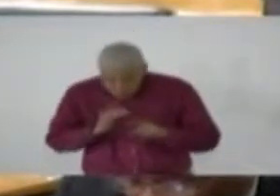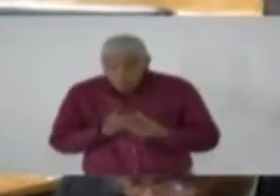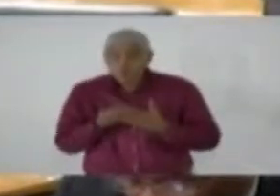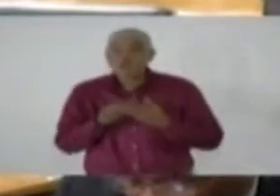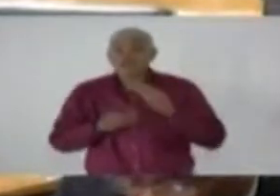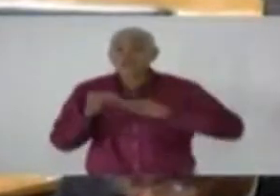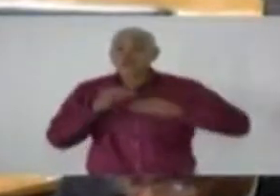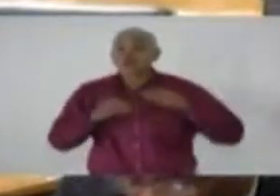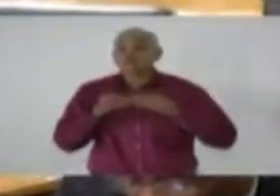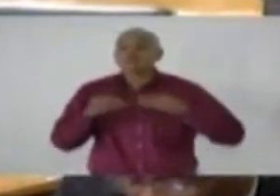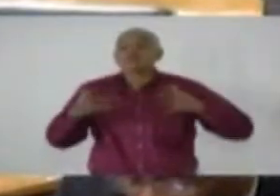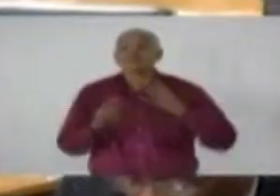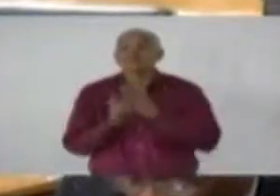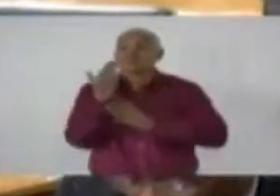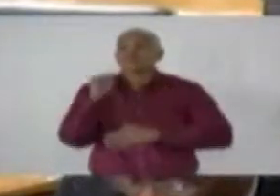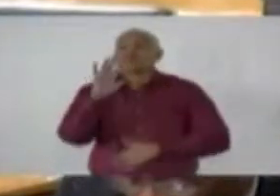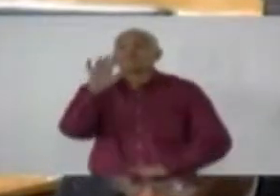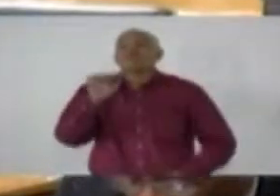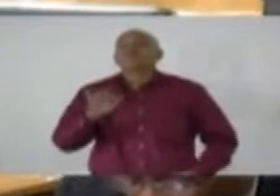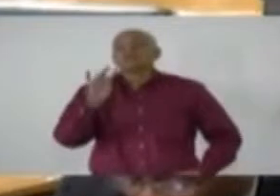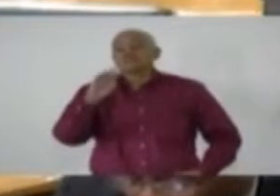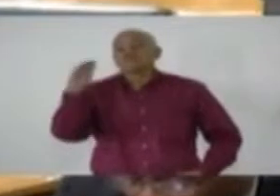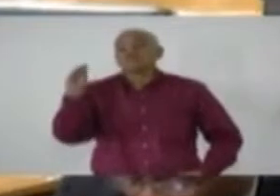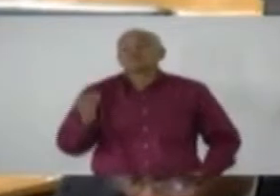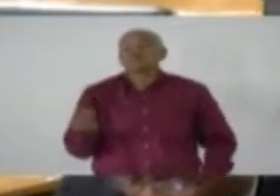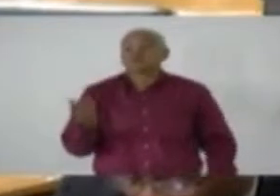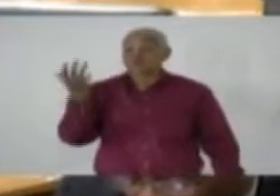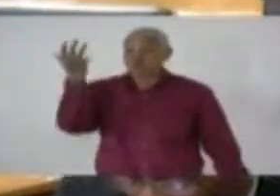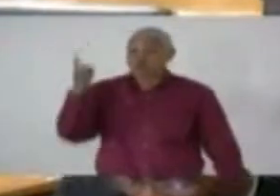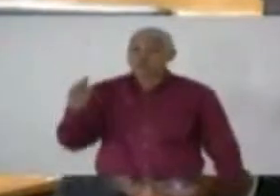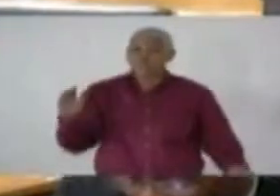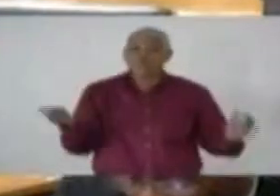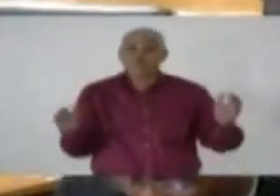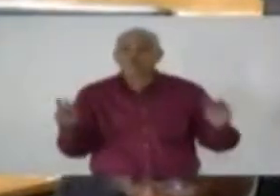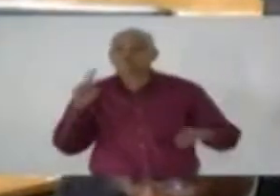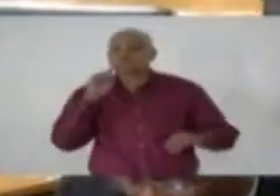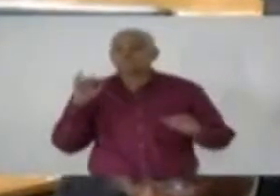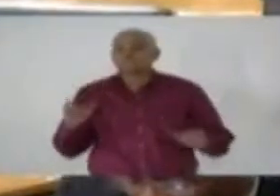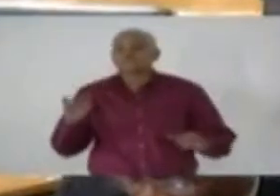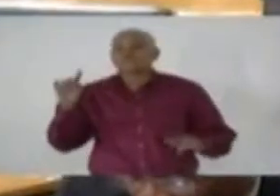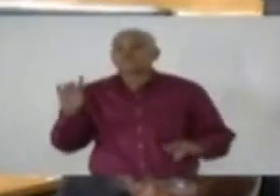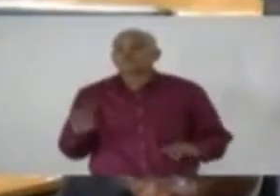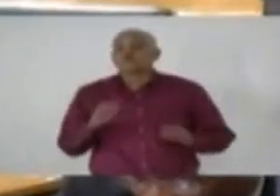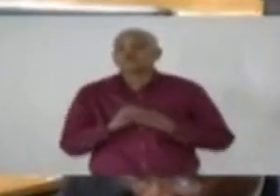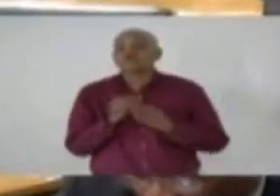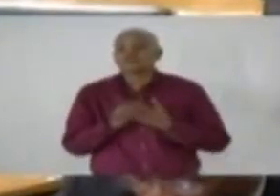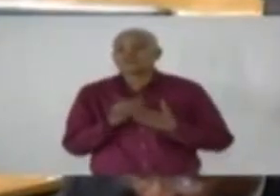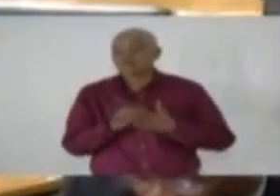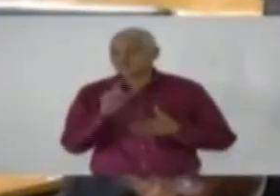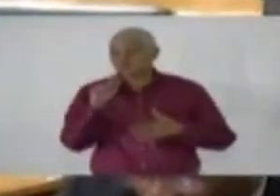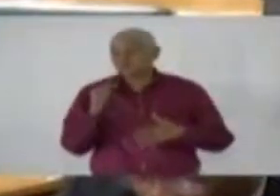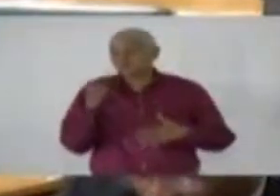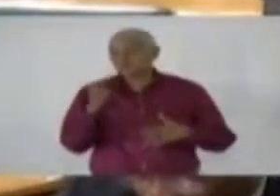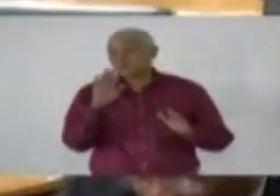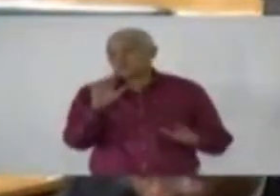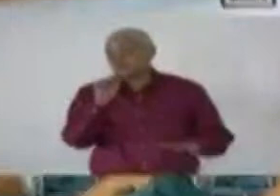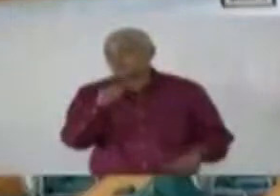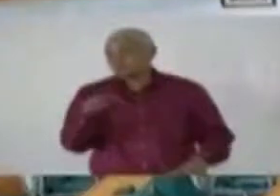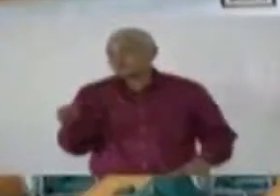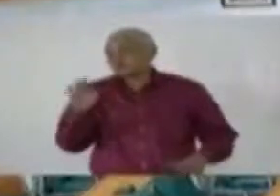economy grew by 5.7% compared to the same quarter in fiscal